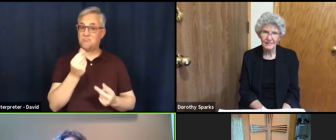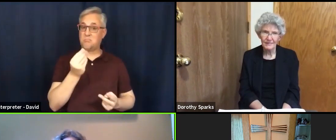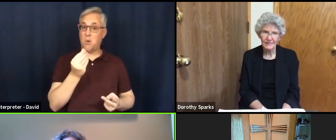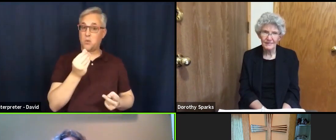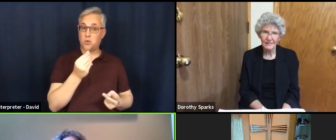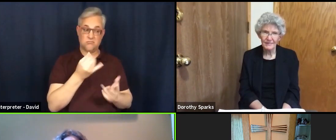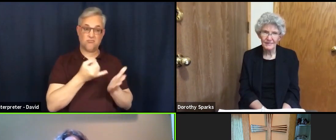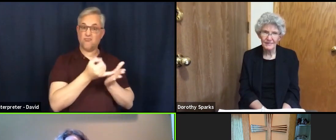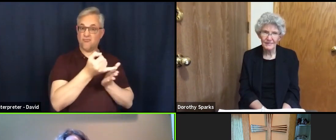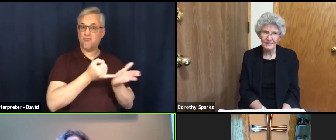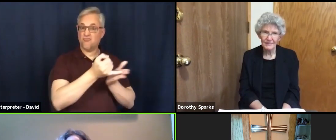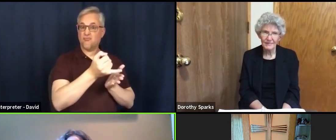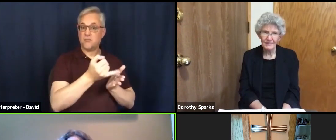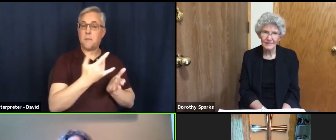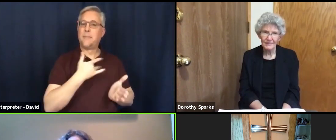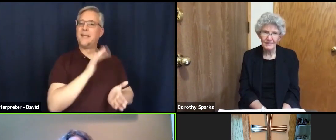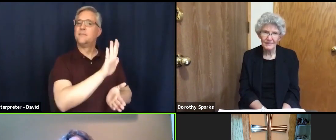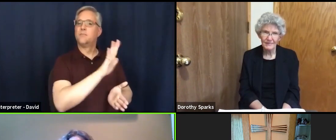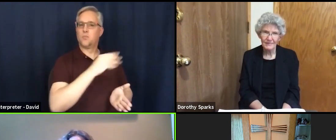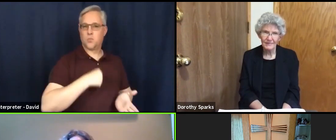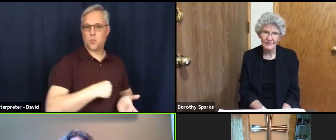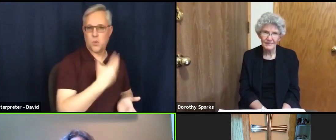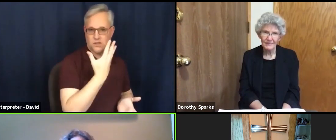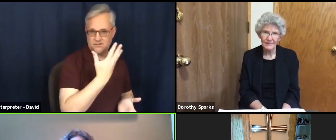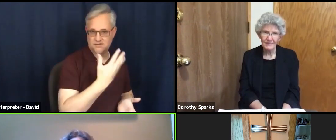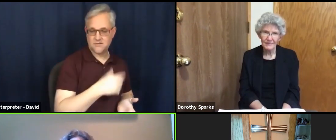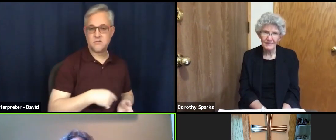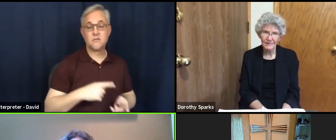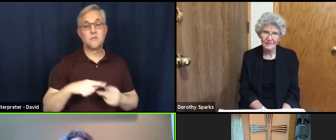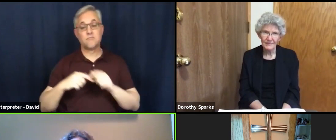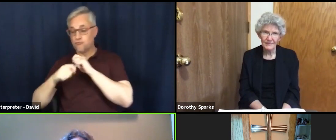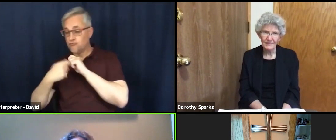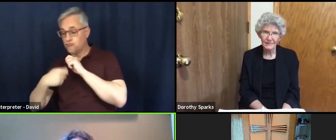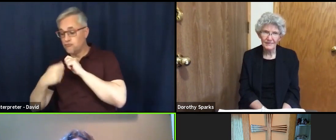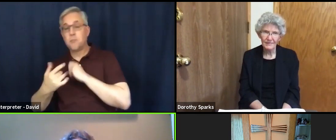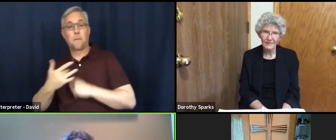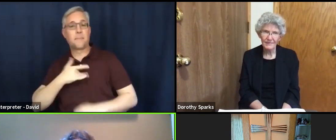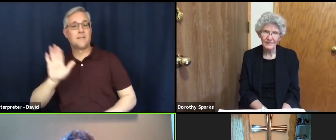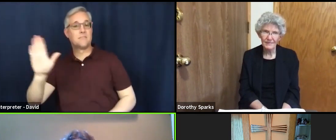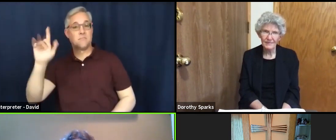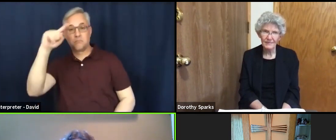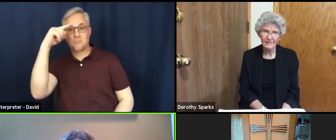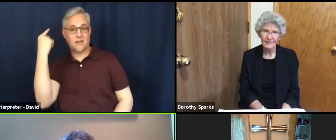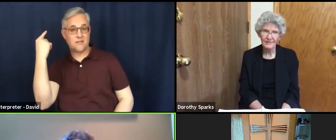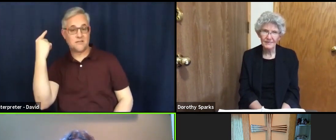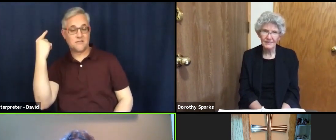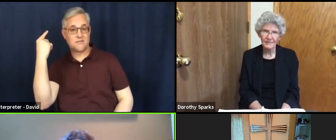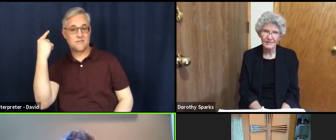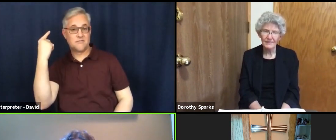And Black people tended to be the ones who would use rock cocaine.